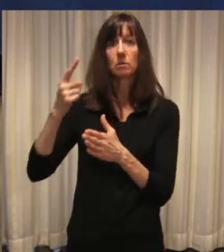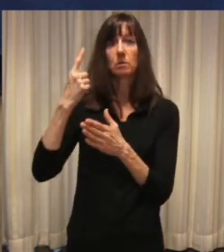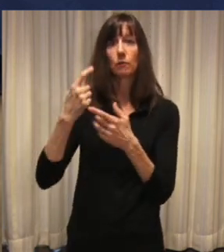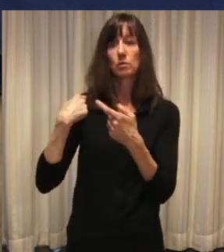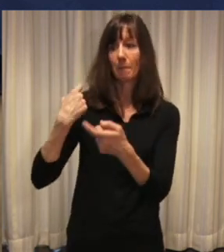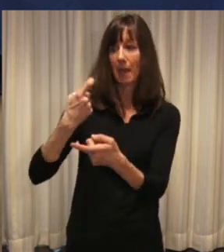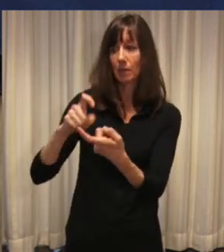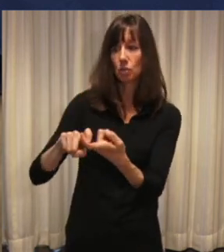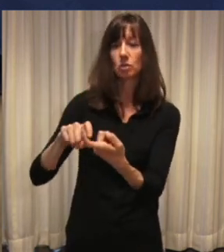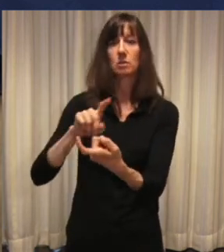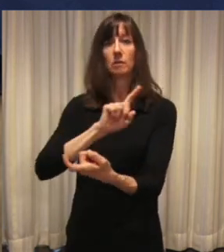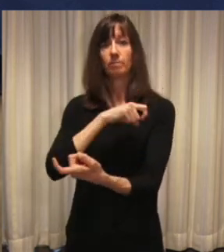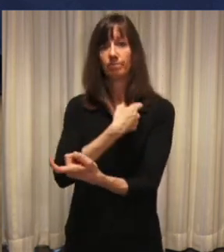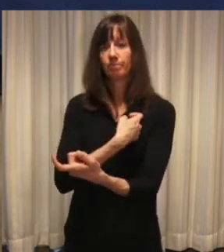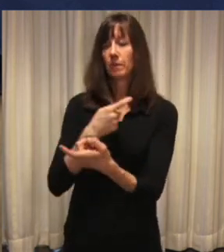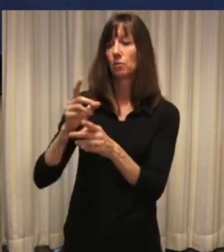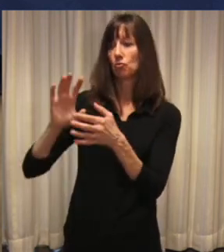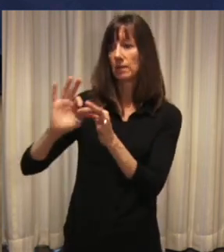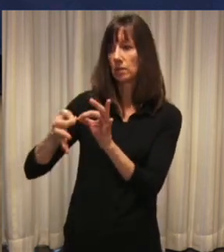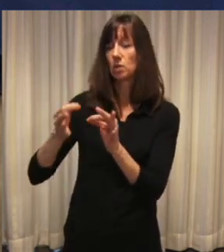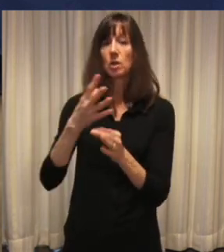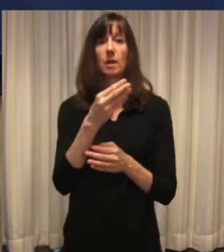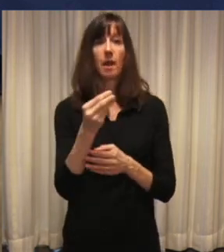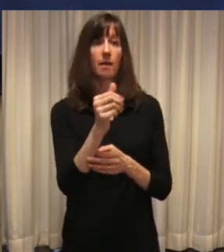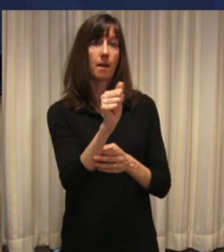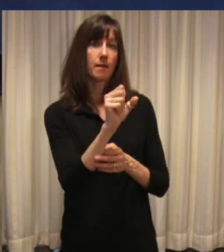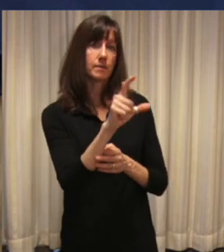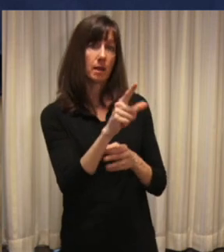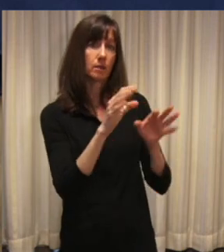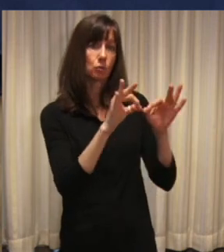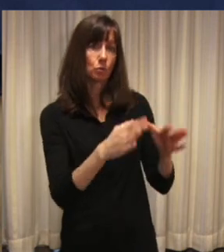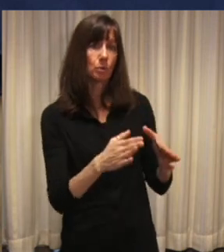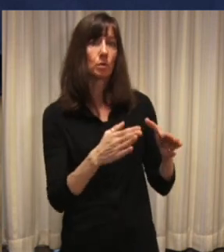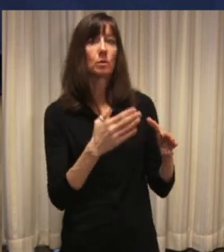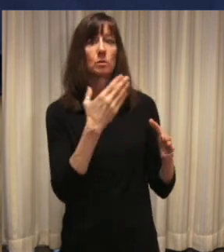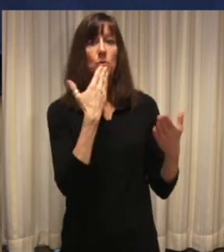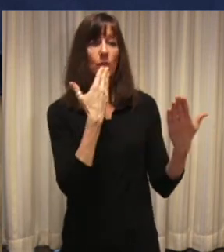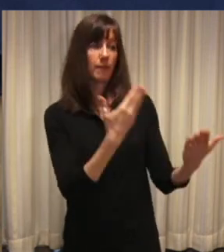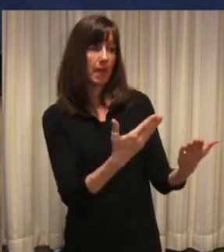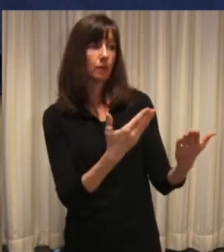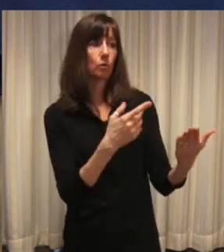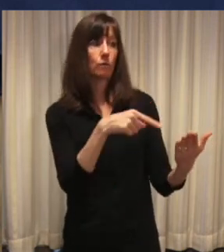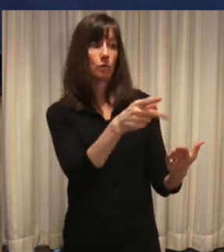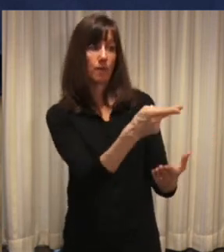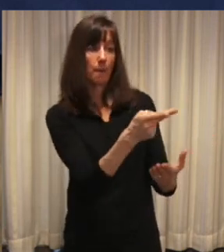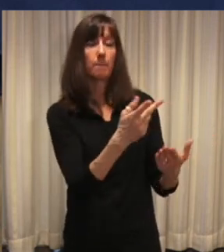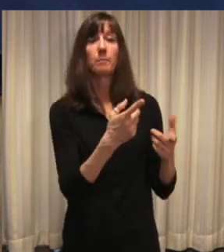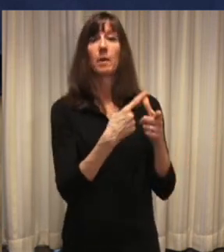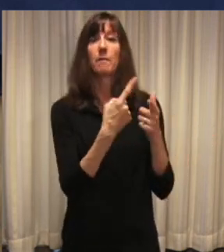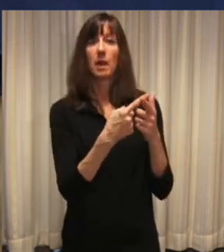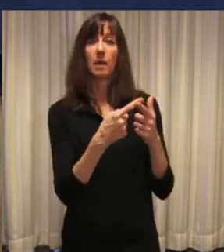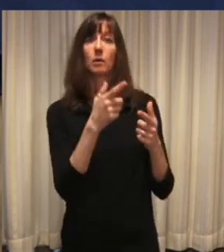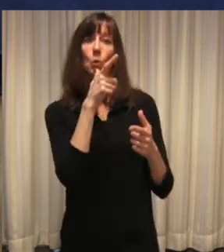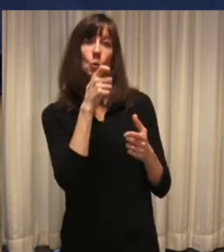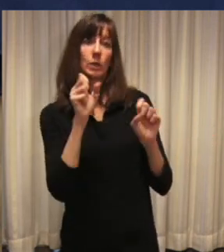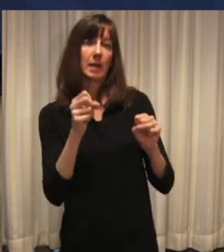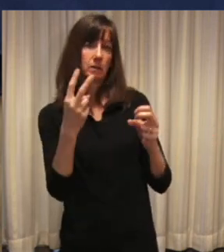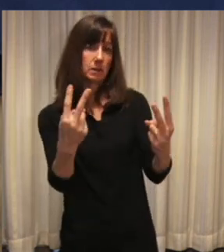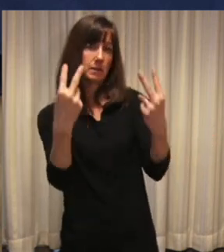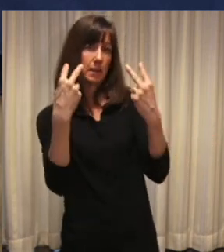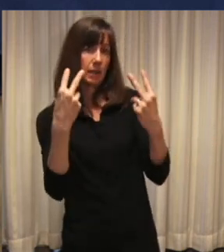team that are making sure that those who need to view this via sign language are able to. Thank you, thank you, thank